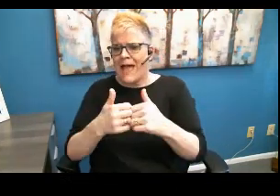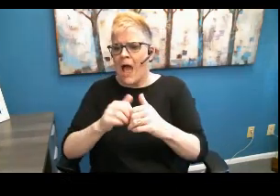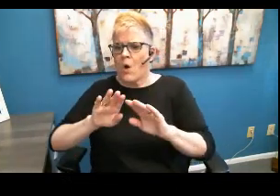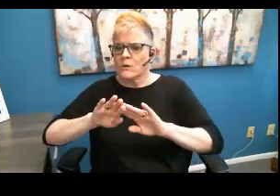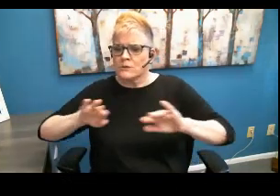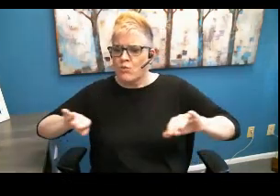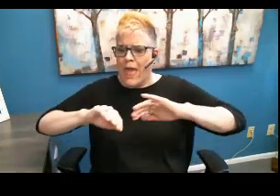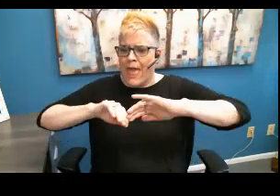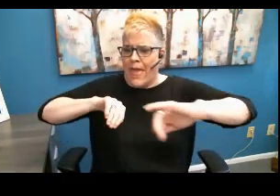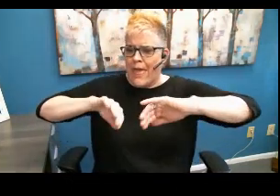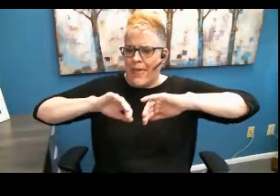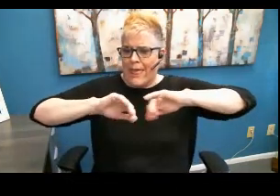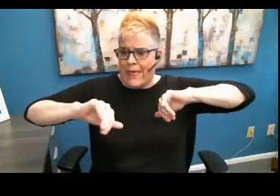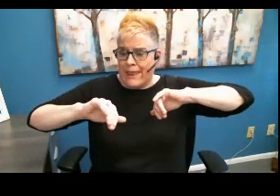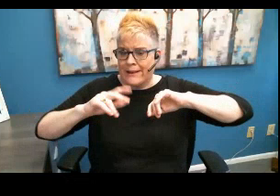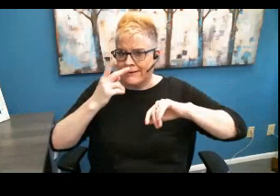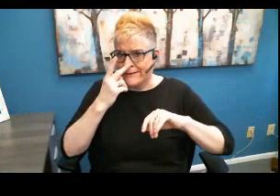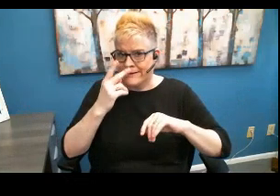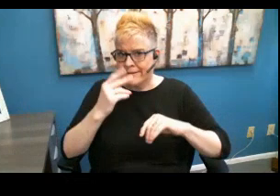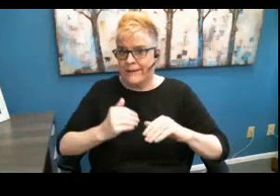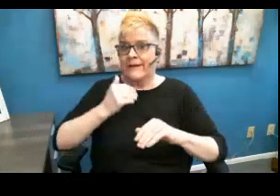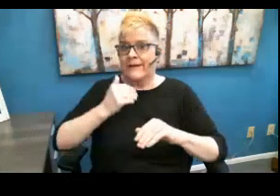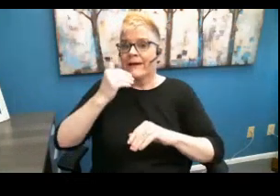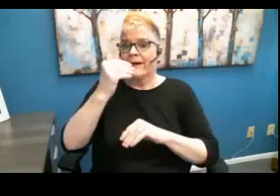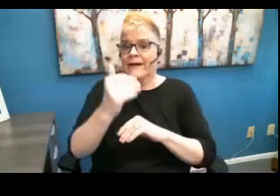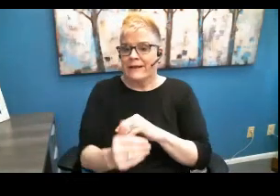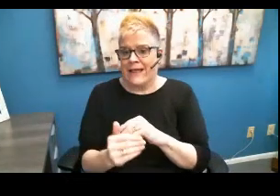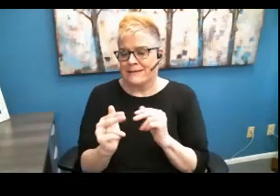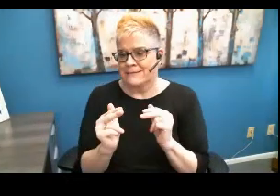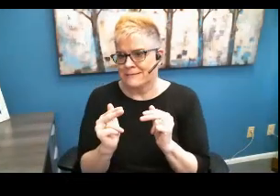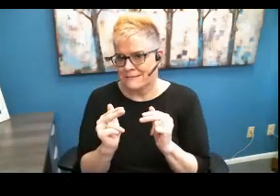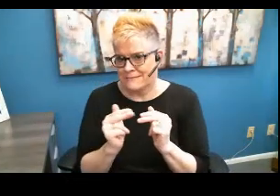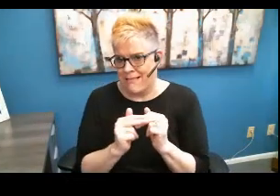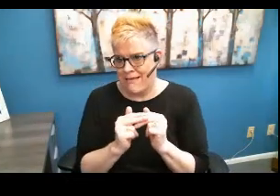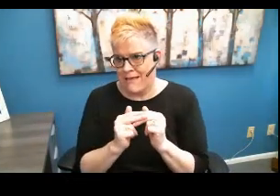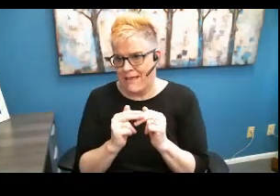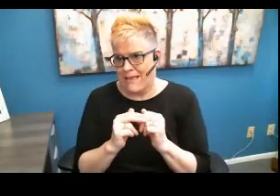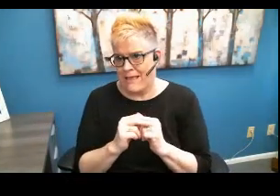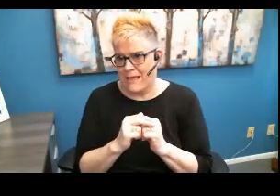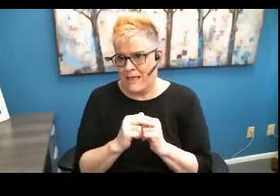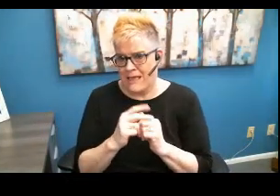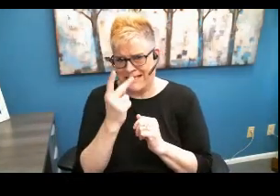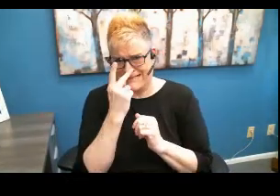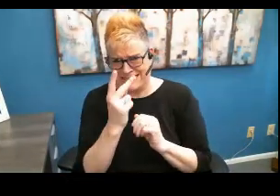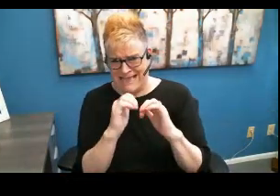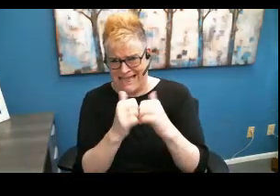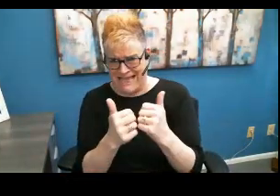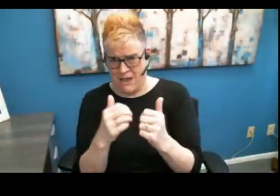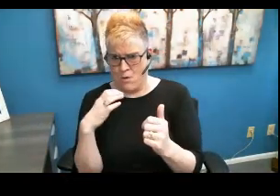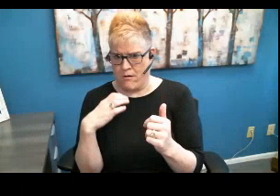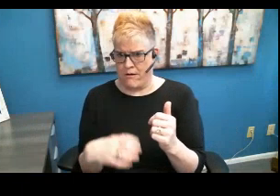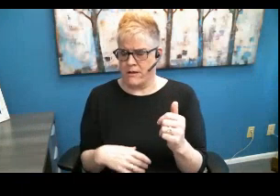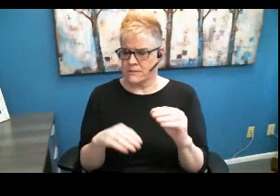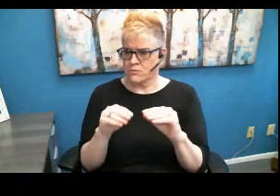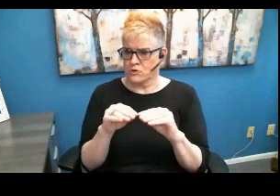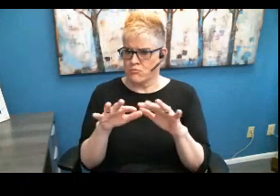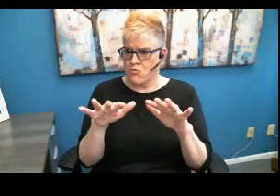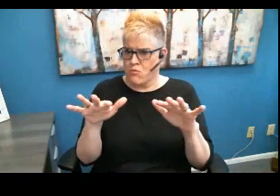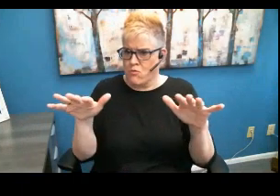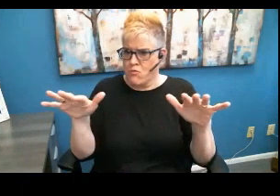fact, Dan, if you go to the next slide, that little yellow blip is our electric company. But if you go to the next, you can see how our customers are spread out. So,